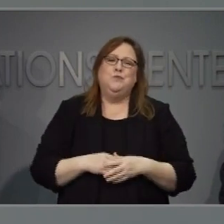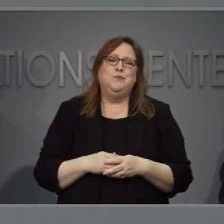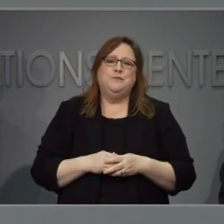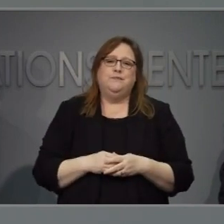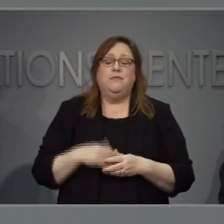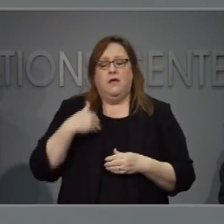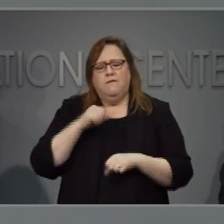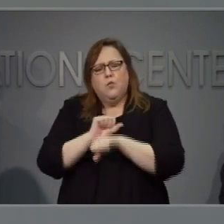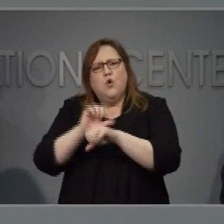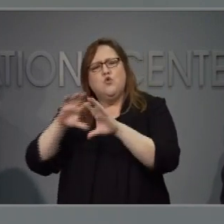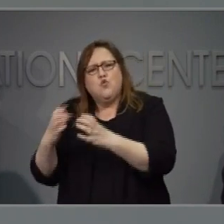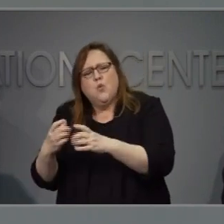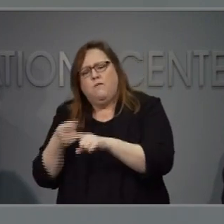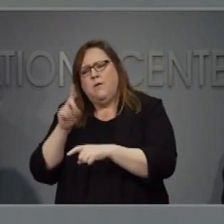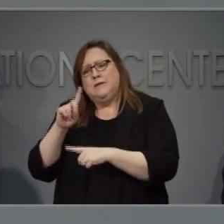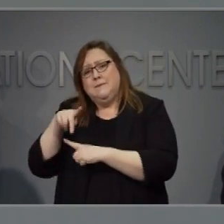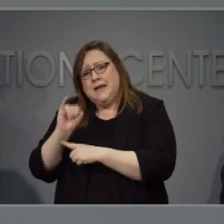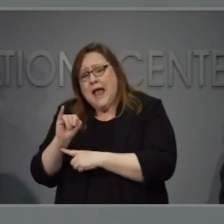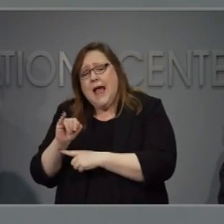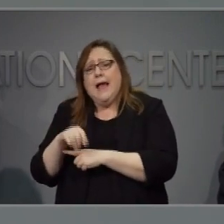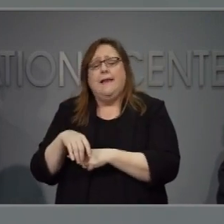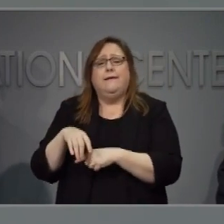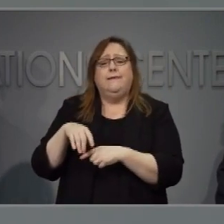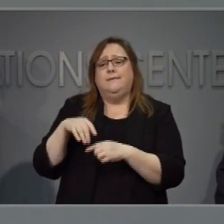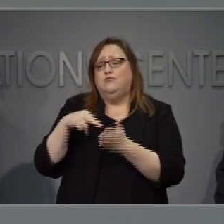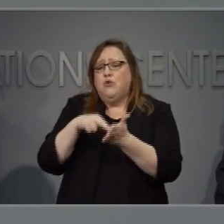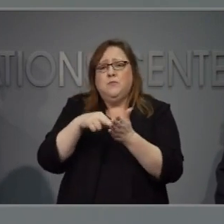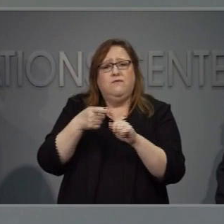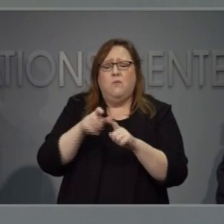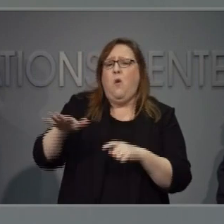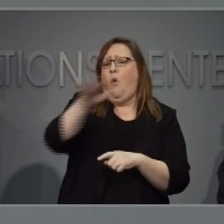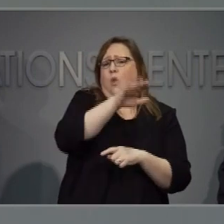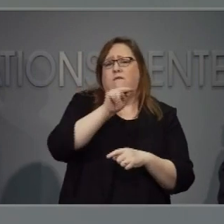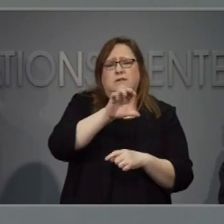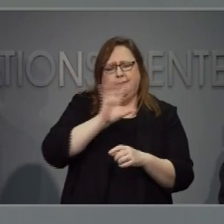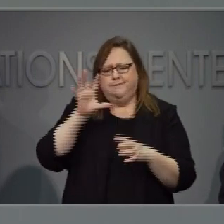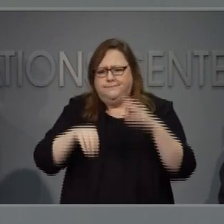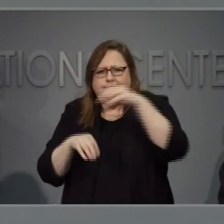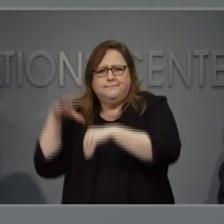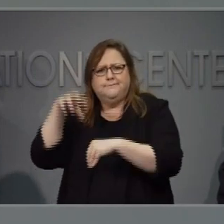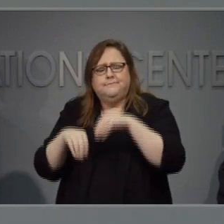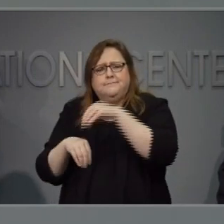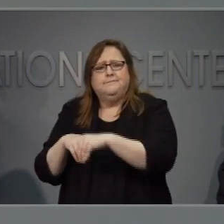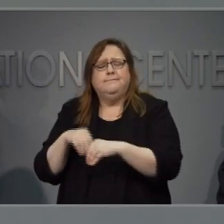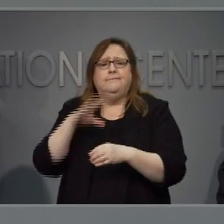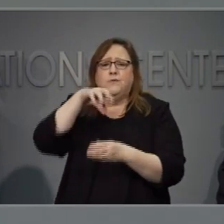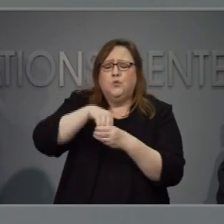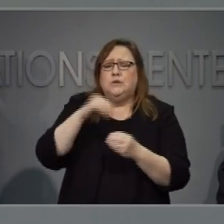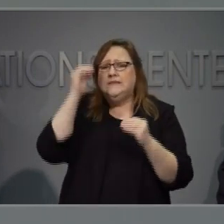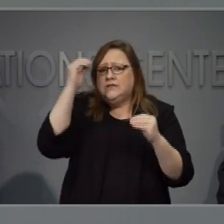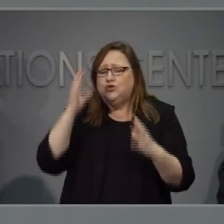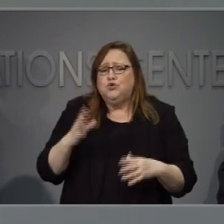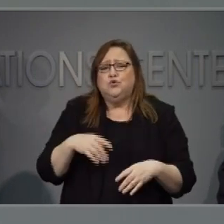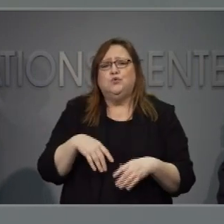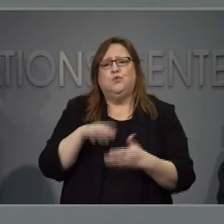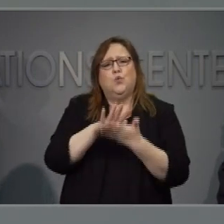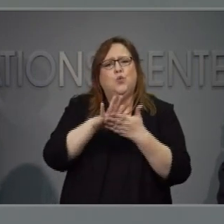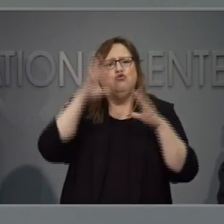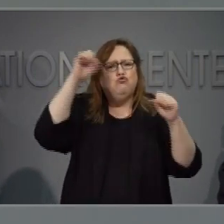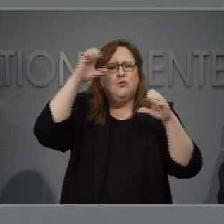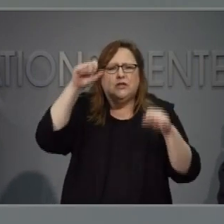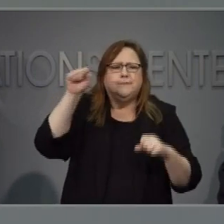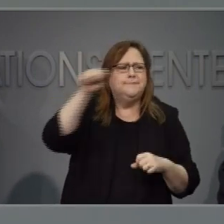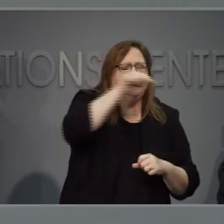staff from DPI and representatives from associations across our state, including the teachers and school